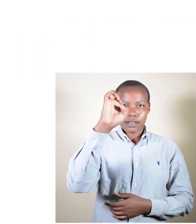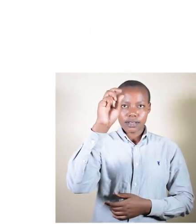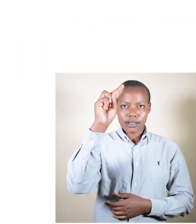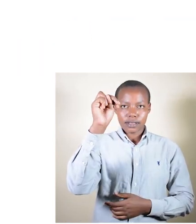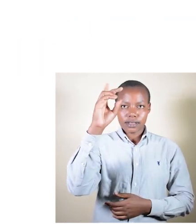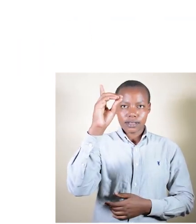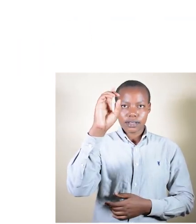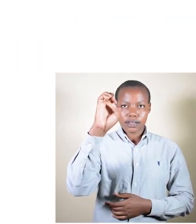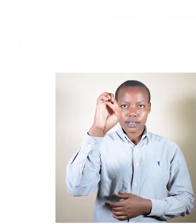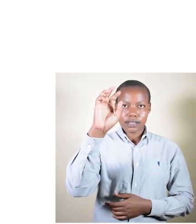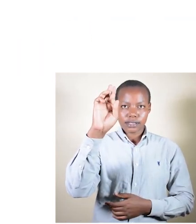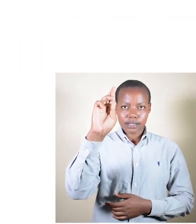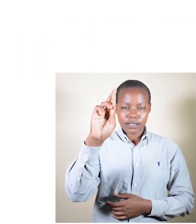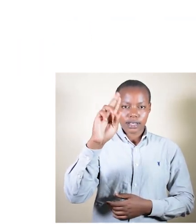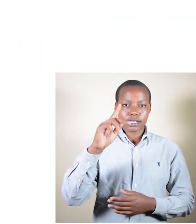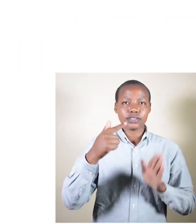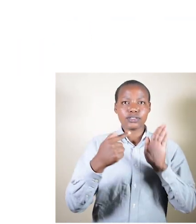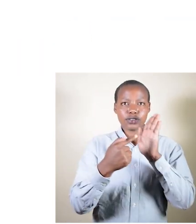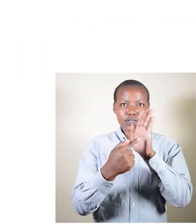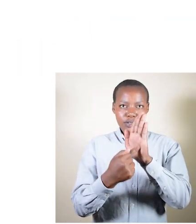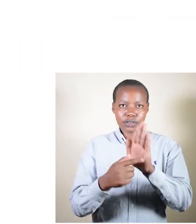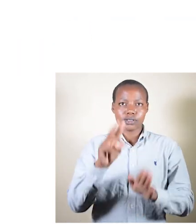document posted on